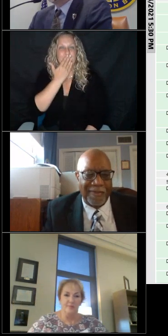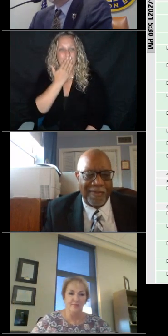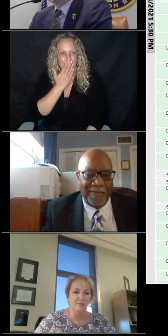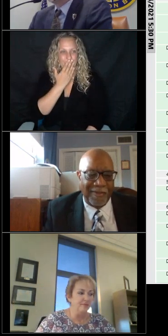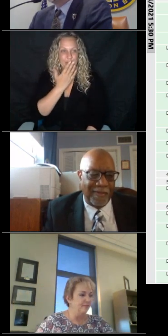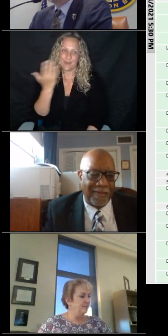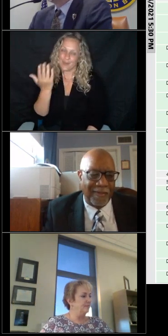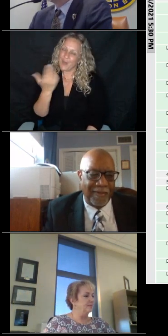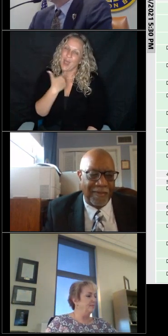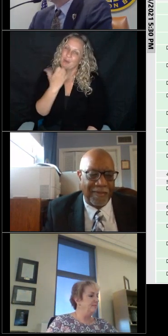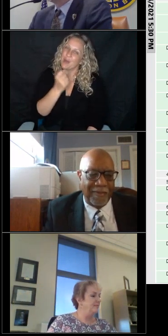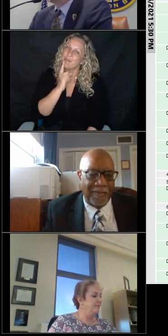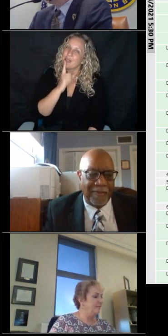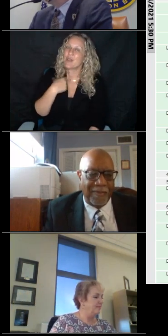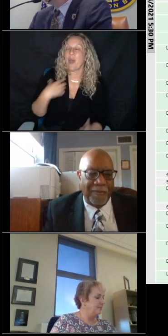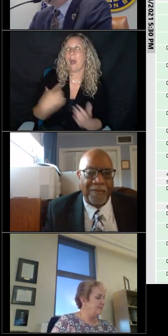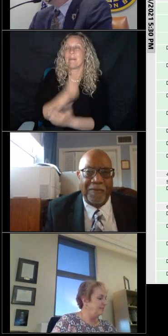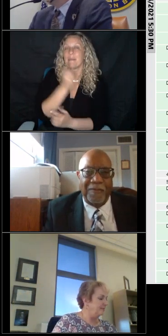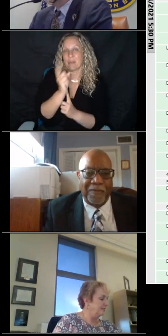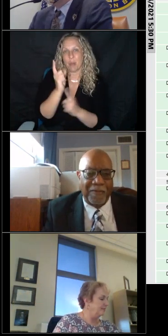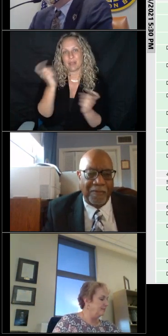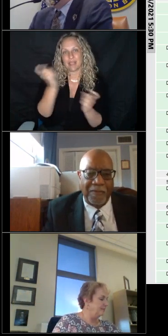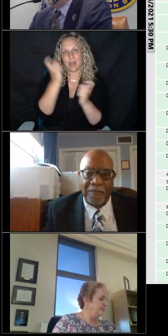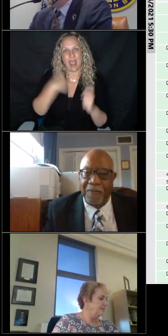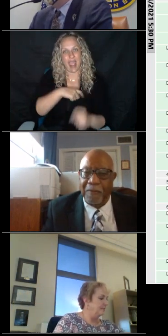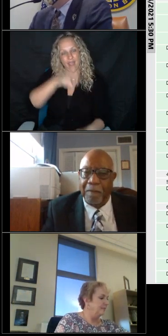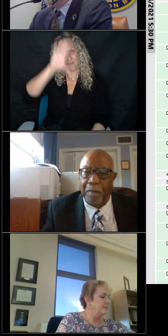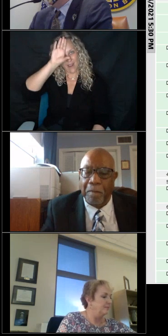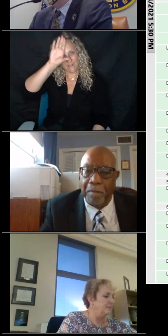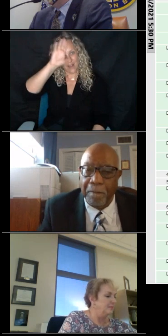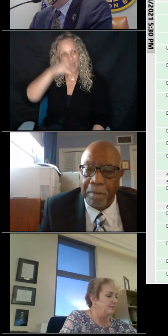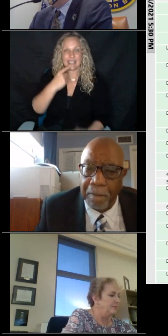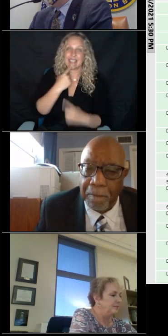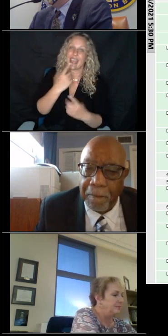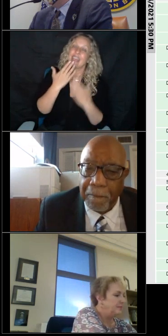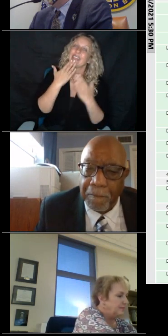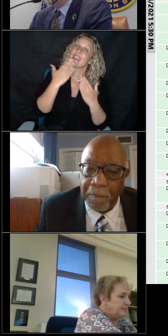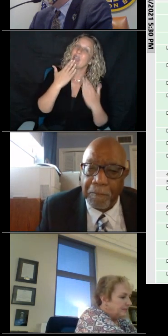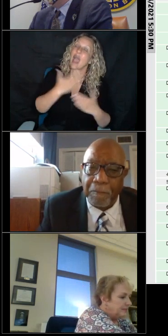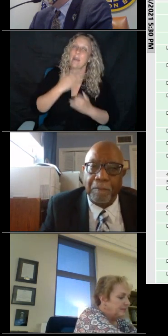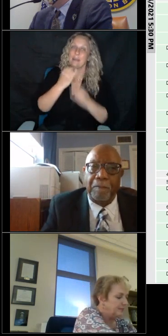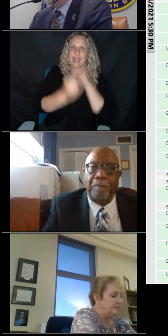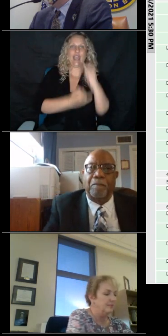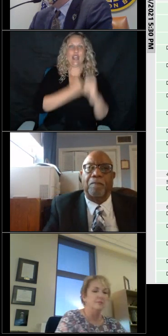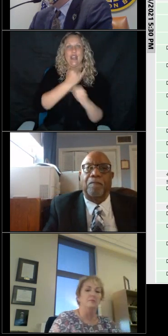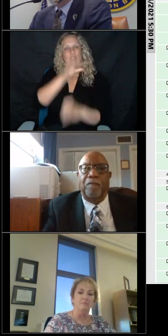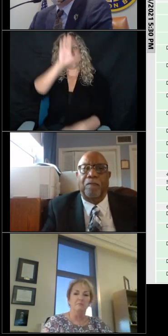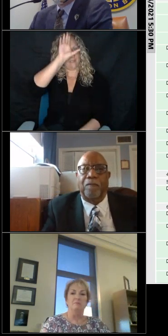So just wanted to make sure I take that moment to celebrate our firefighters and to just say thank you and happy International